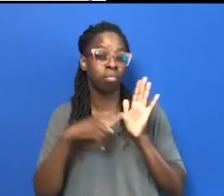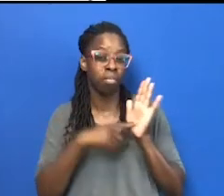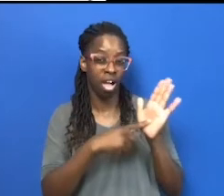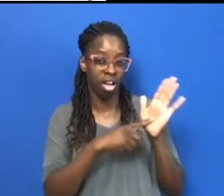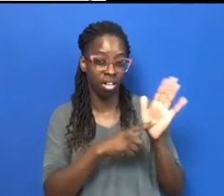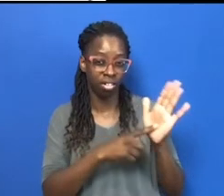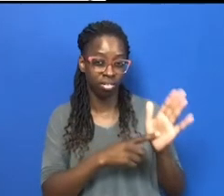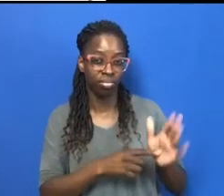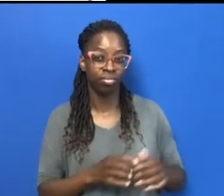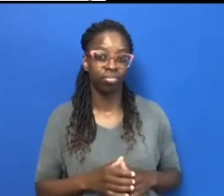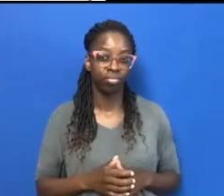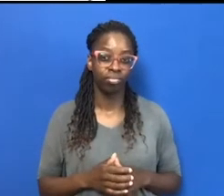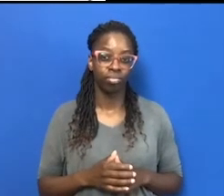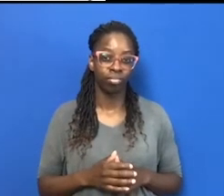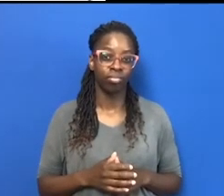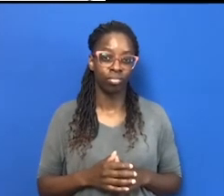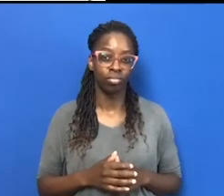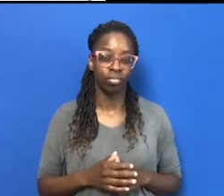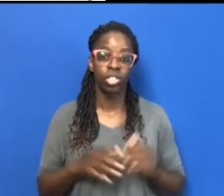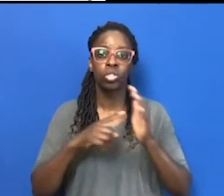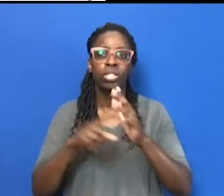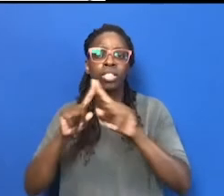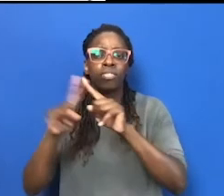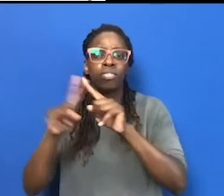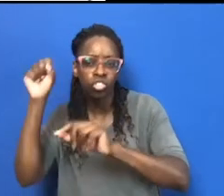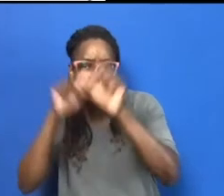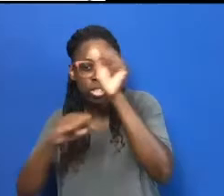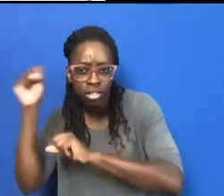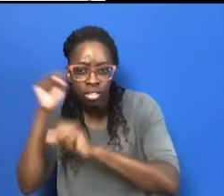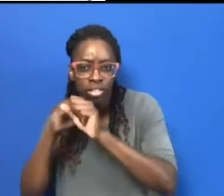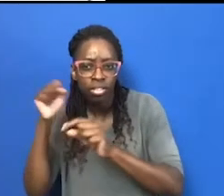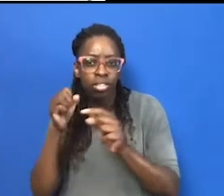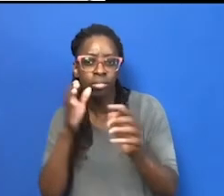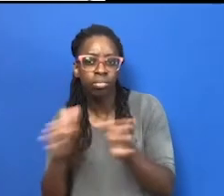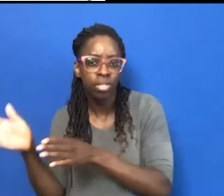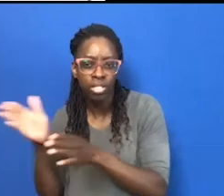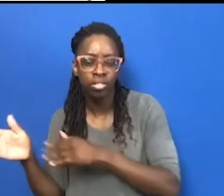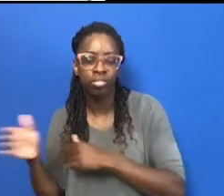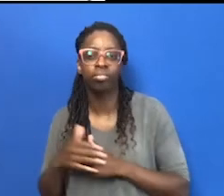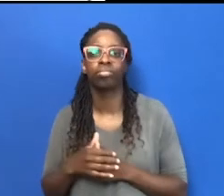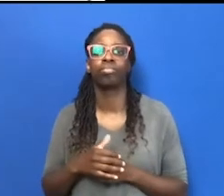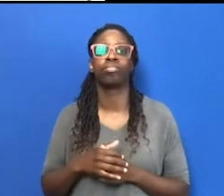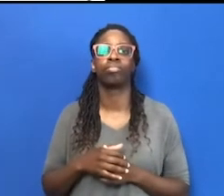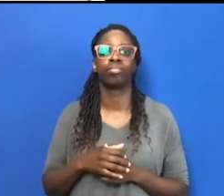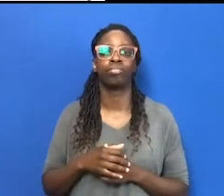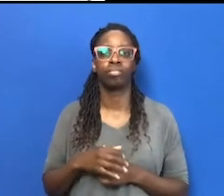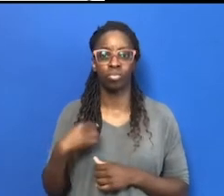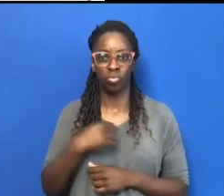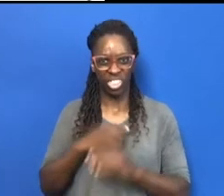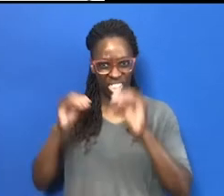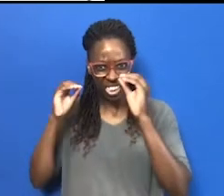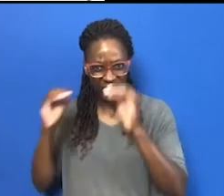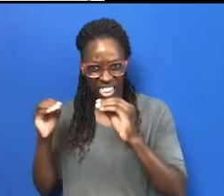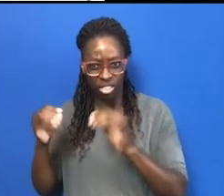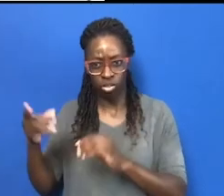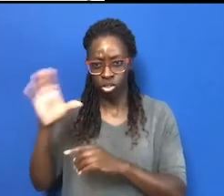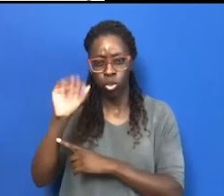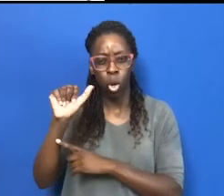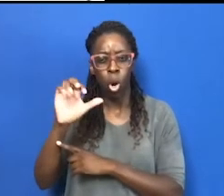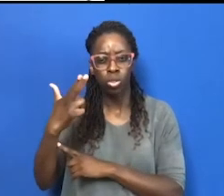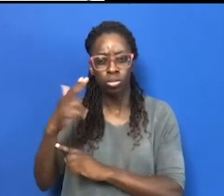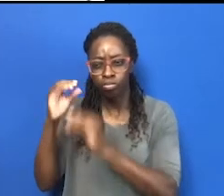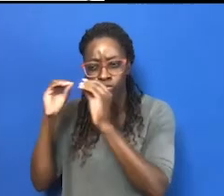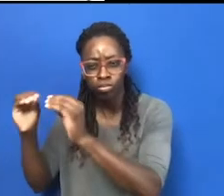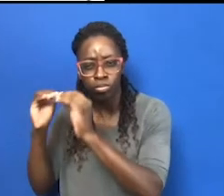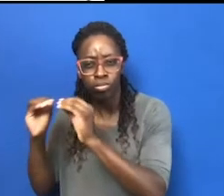strategies. Second, we'll be providing professional development and coaching to practitioners around implementing